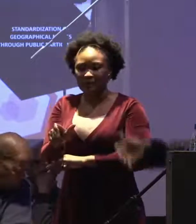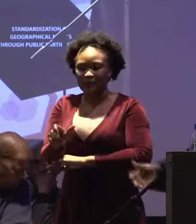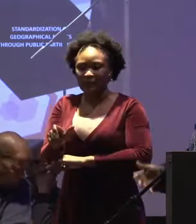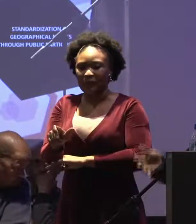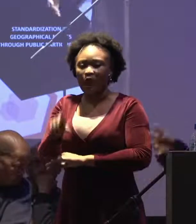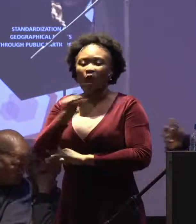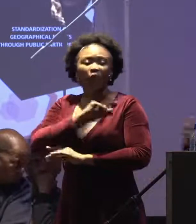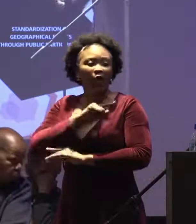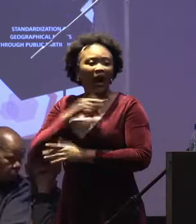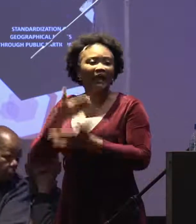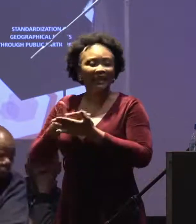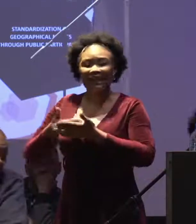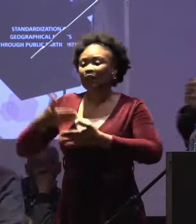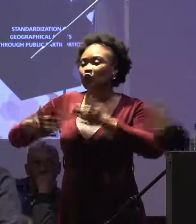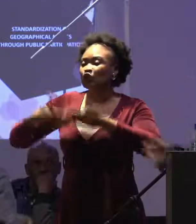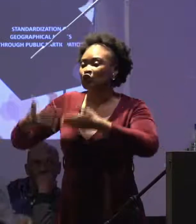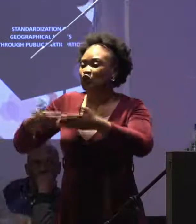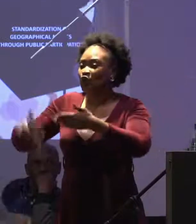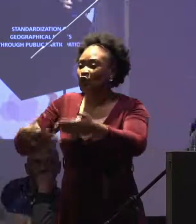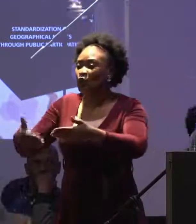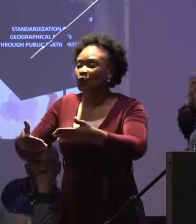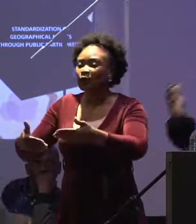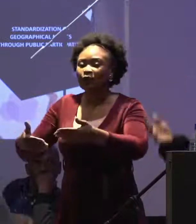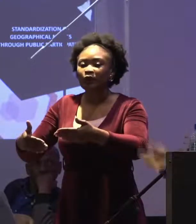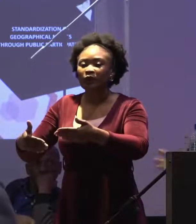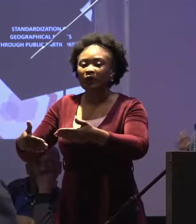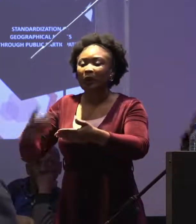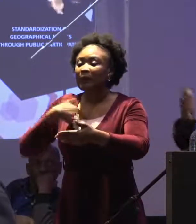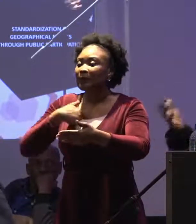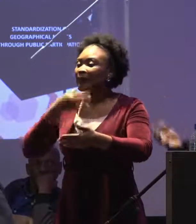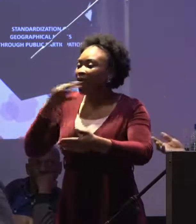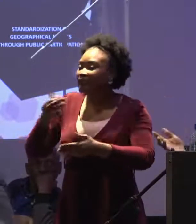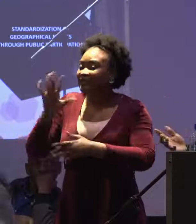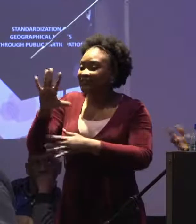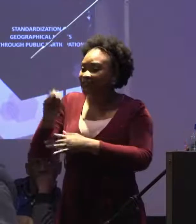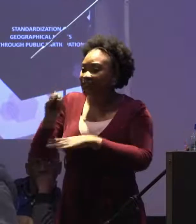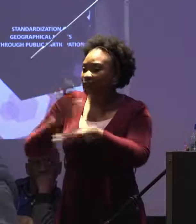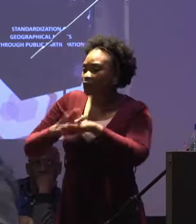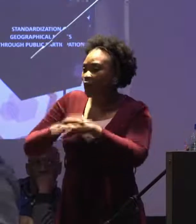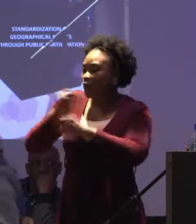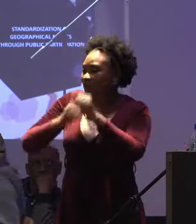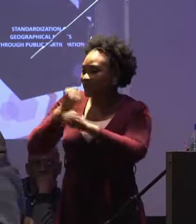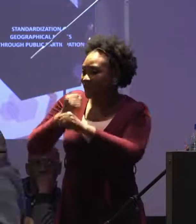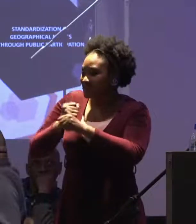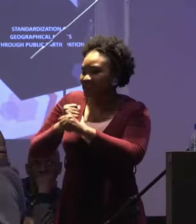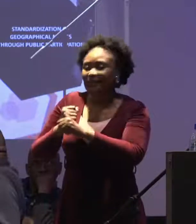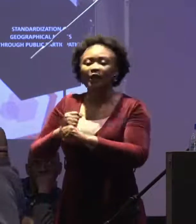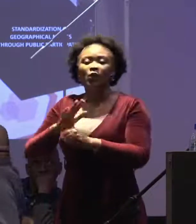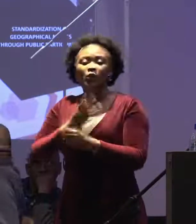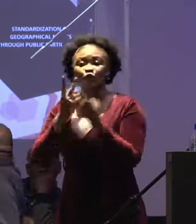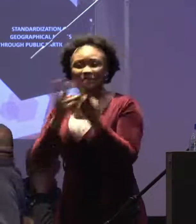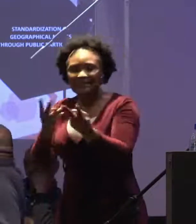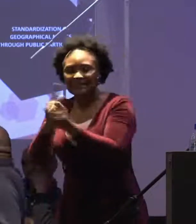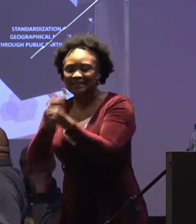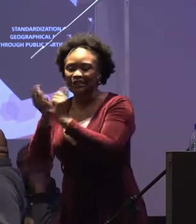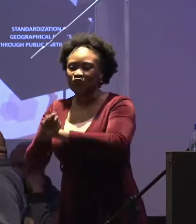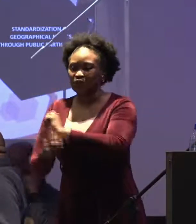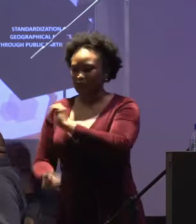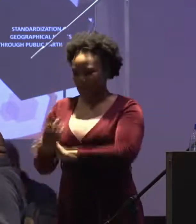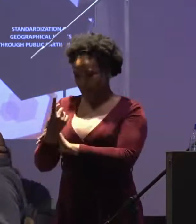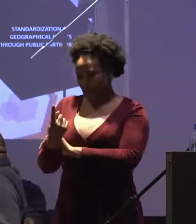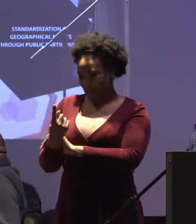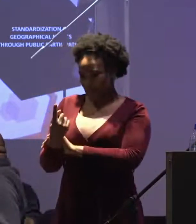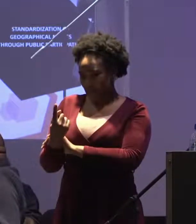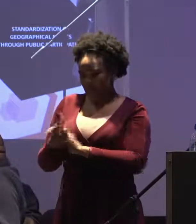can continue, as I'm asking for 50 more years, to see this change we want to see in